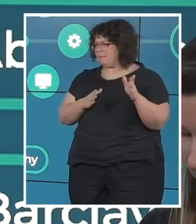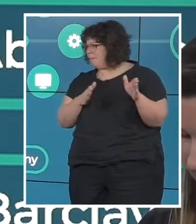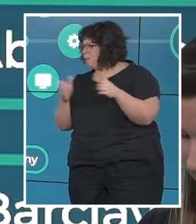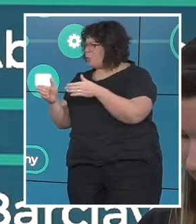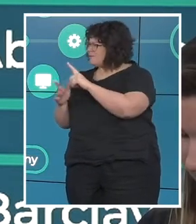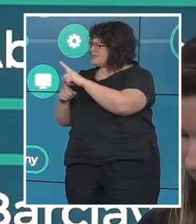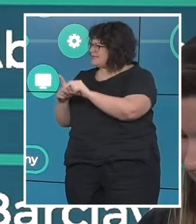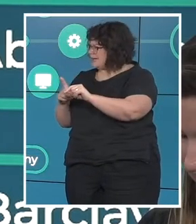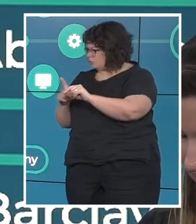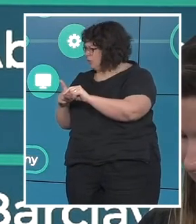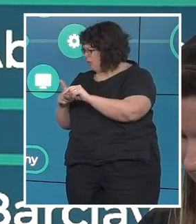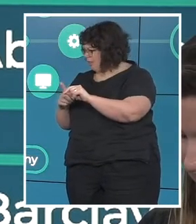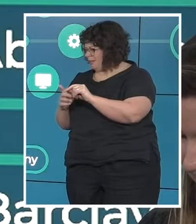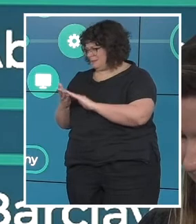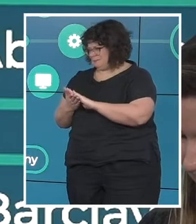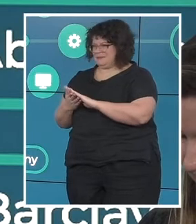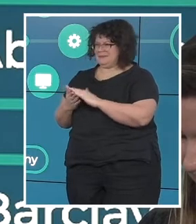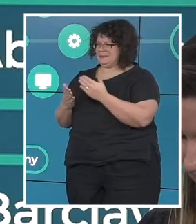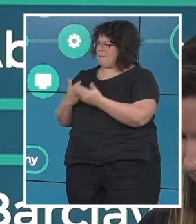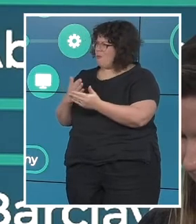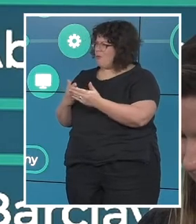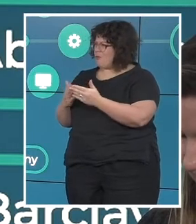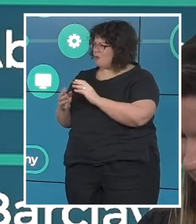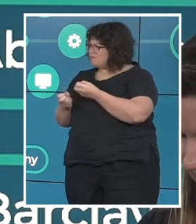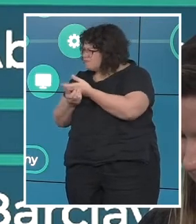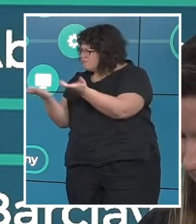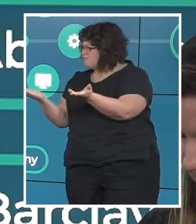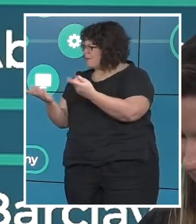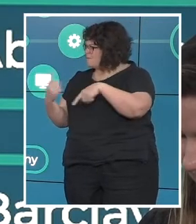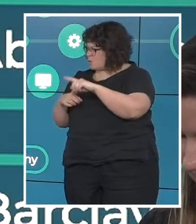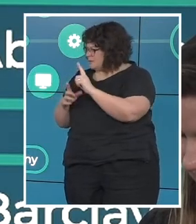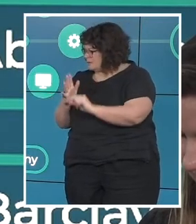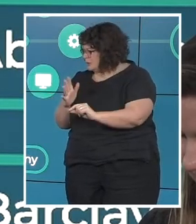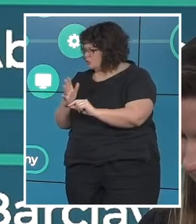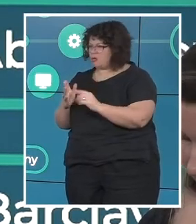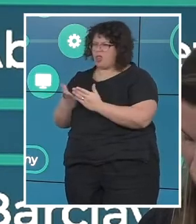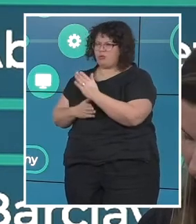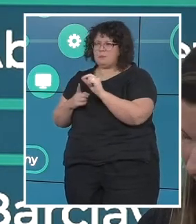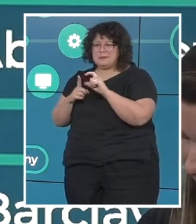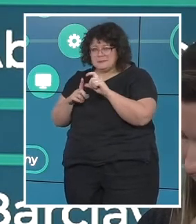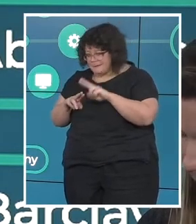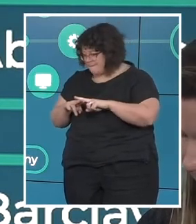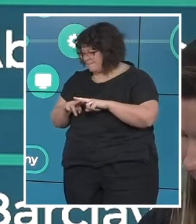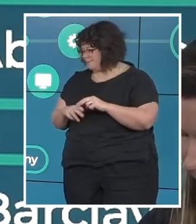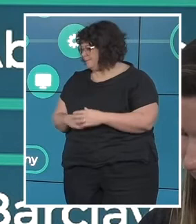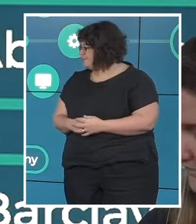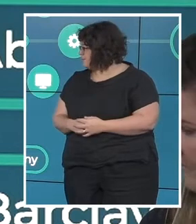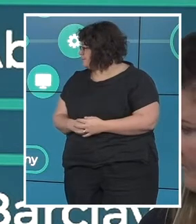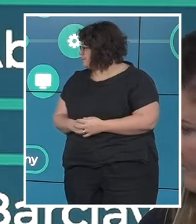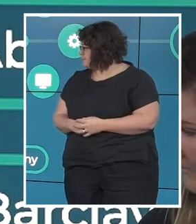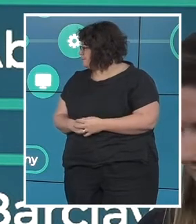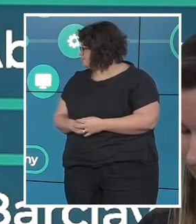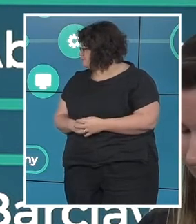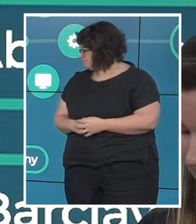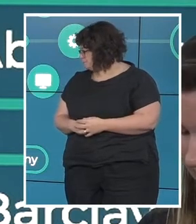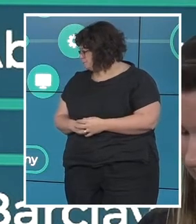about personal documents that are communicated from a company to their customers, like a transactional document